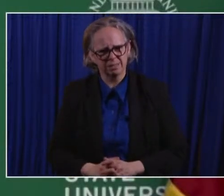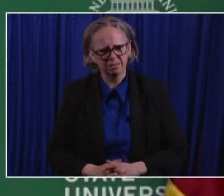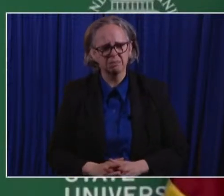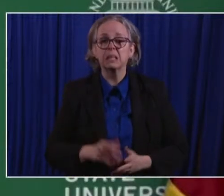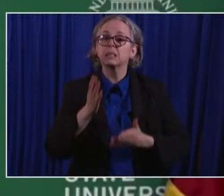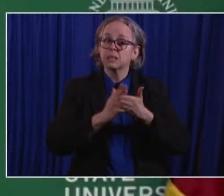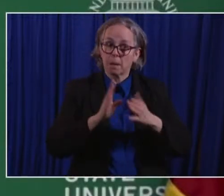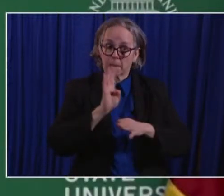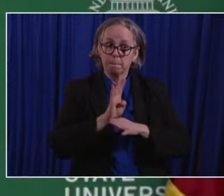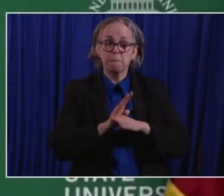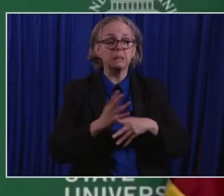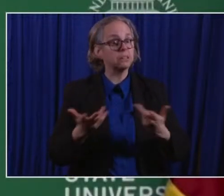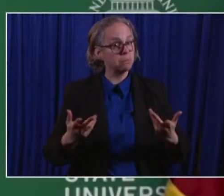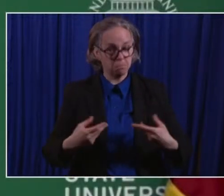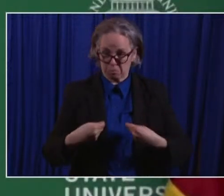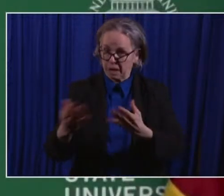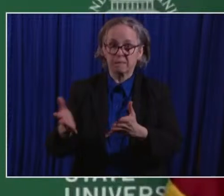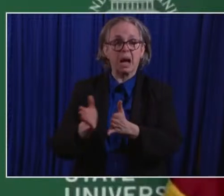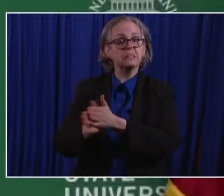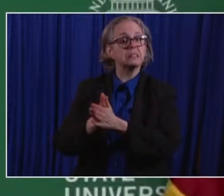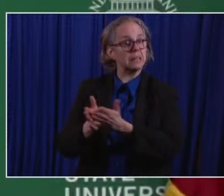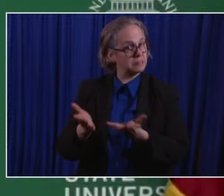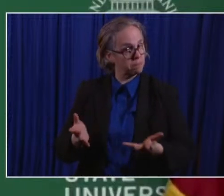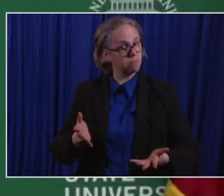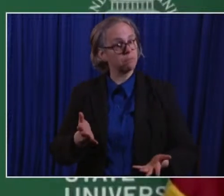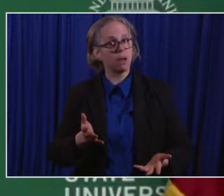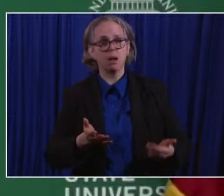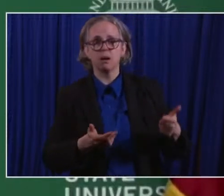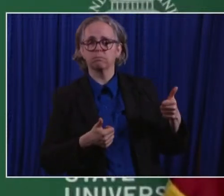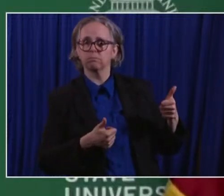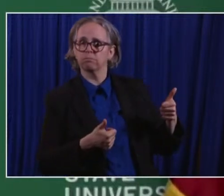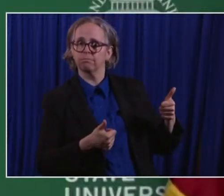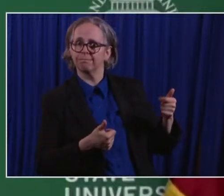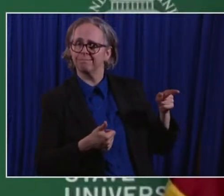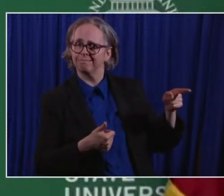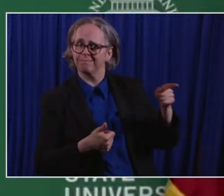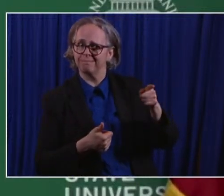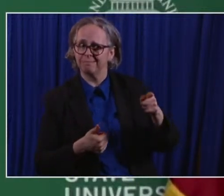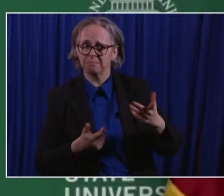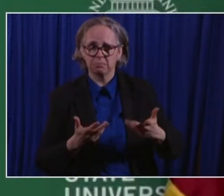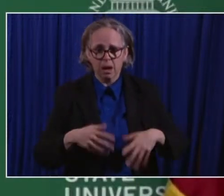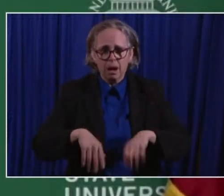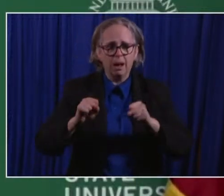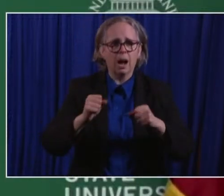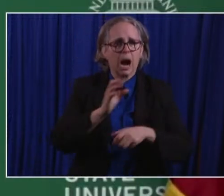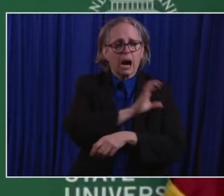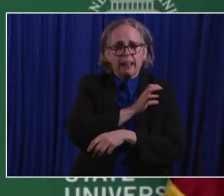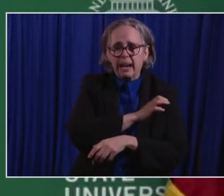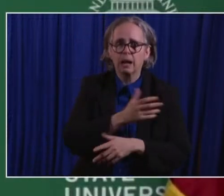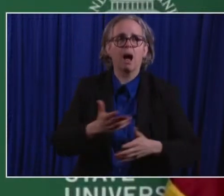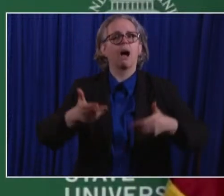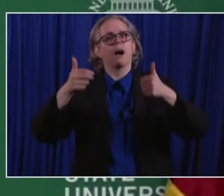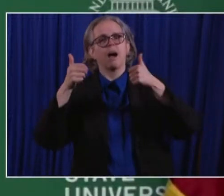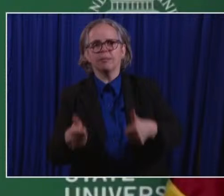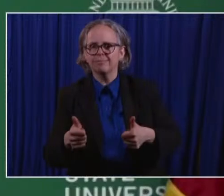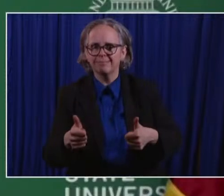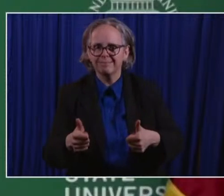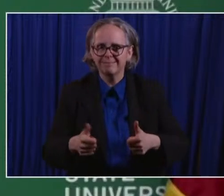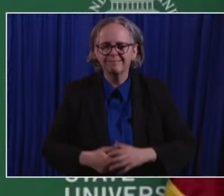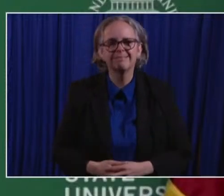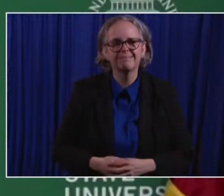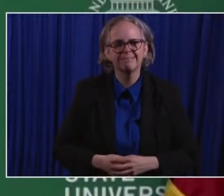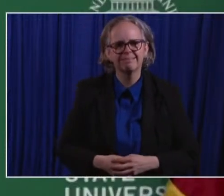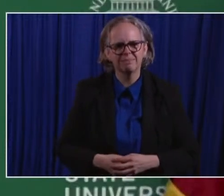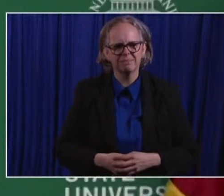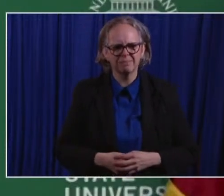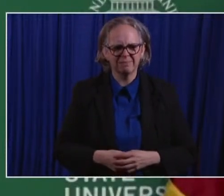encourage more of them to do that, to make that opportunity available. And we're willing to work with them. If a company cannot find a